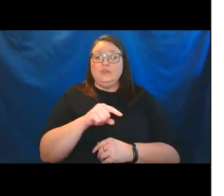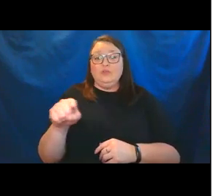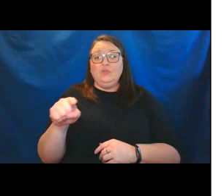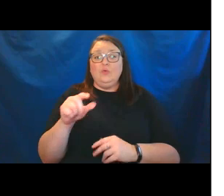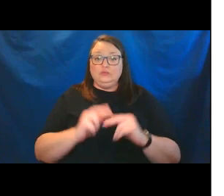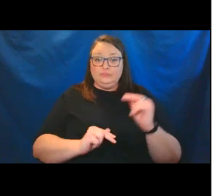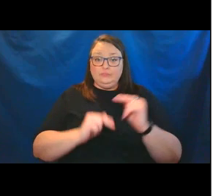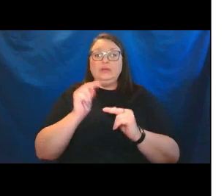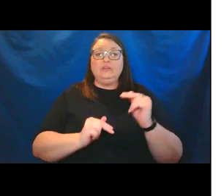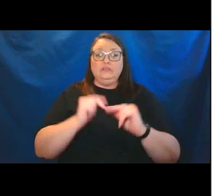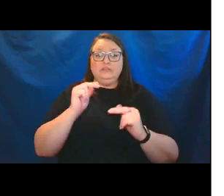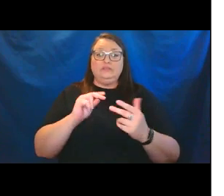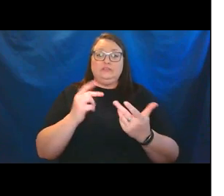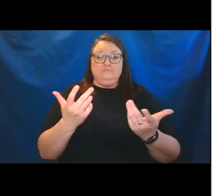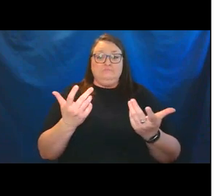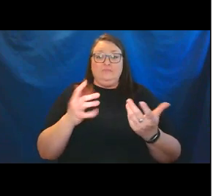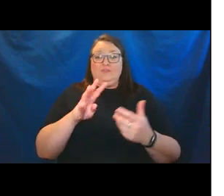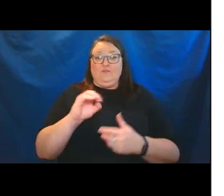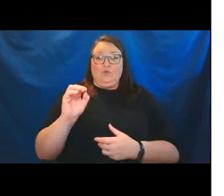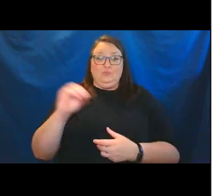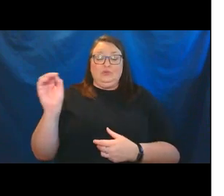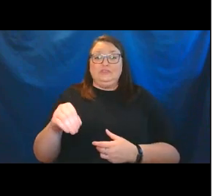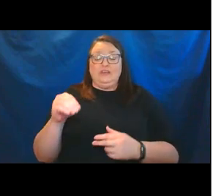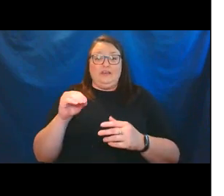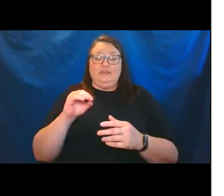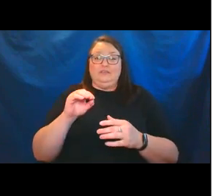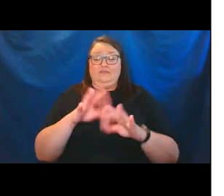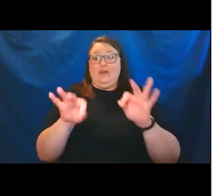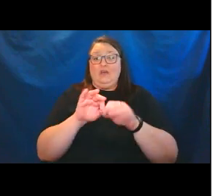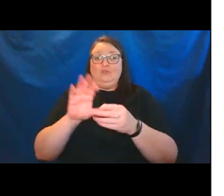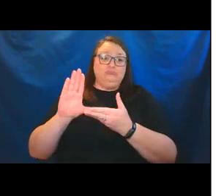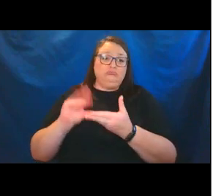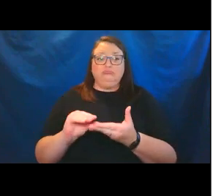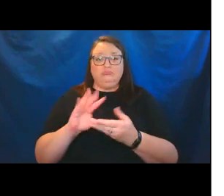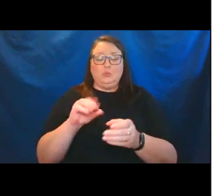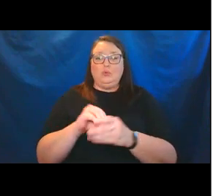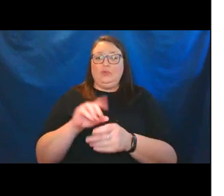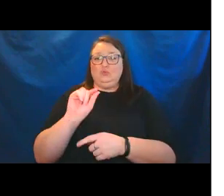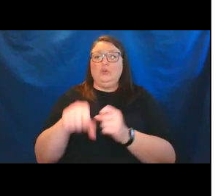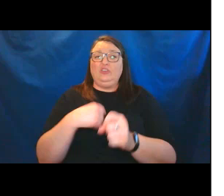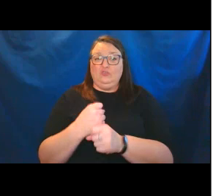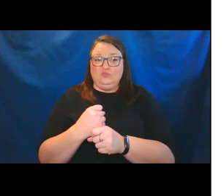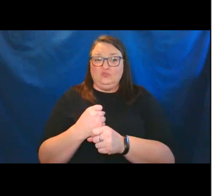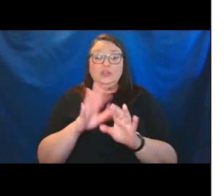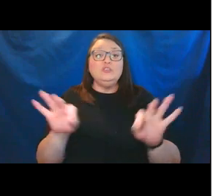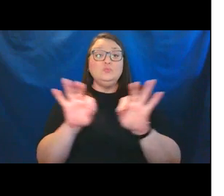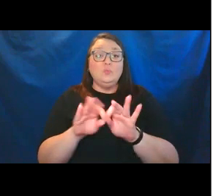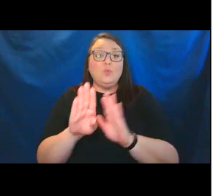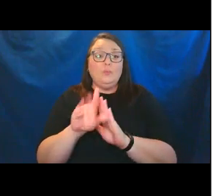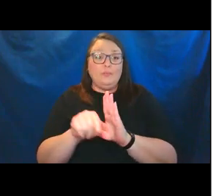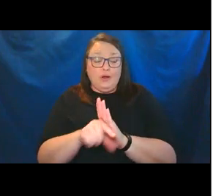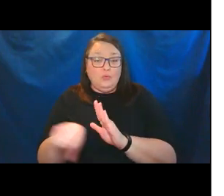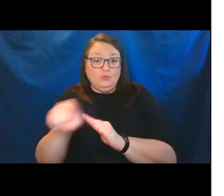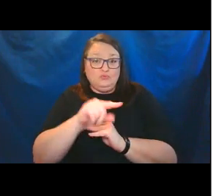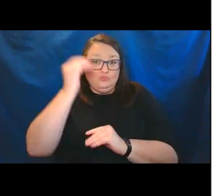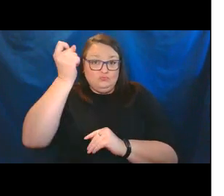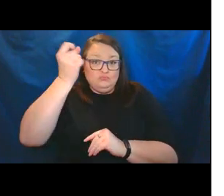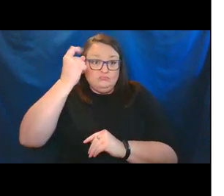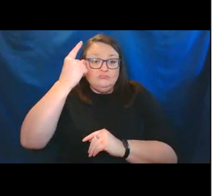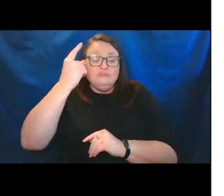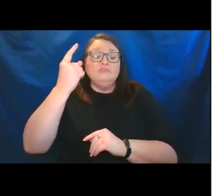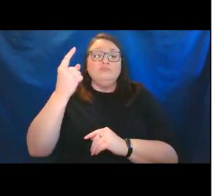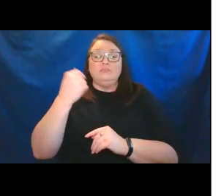single time within 20 years. Next slide. It's an important backgrounder that you understand. I